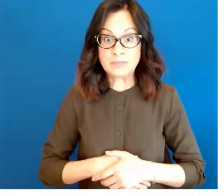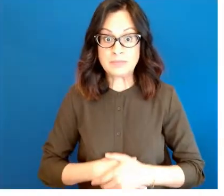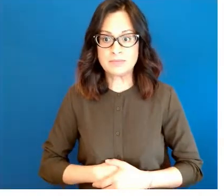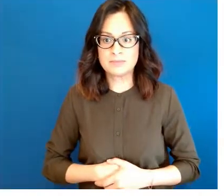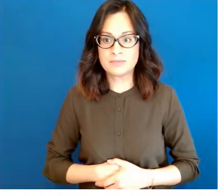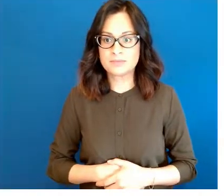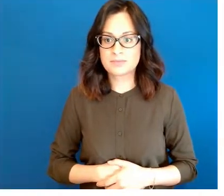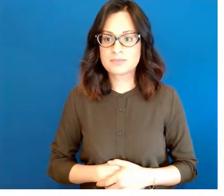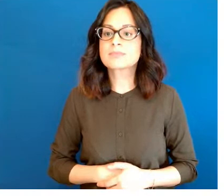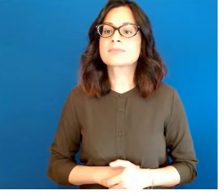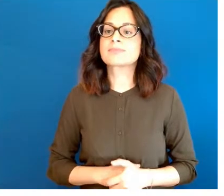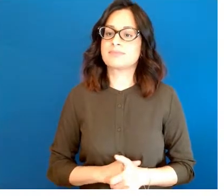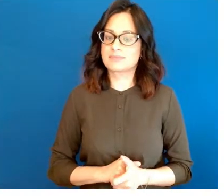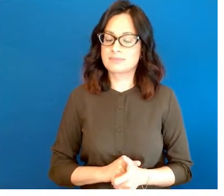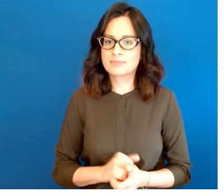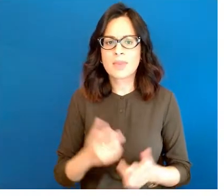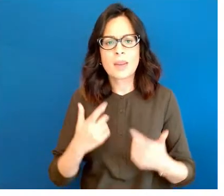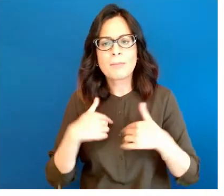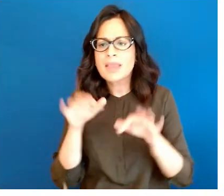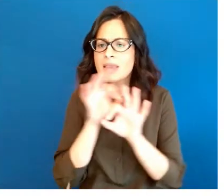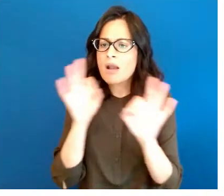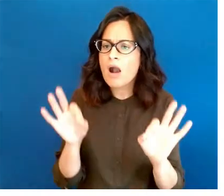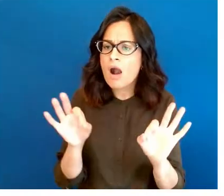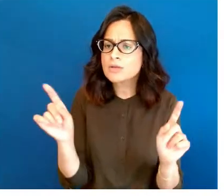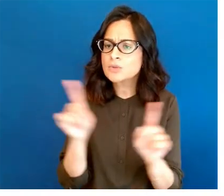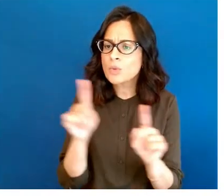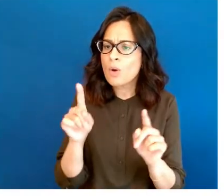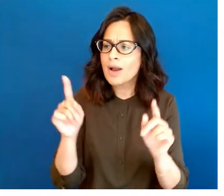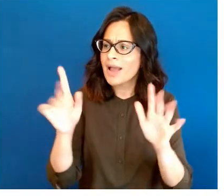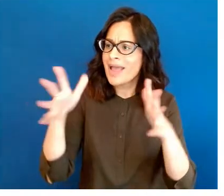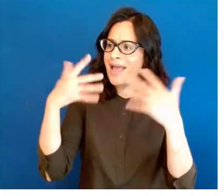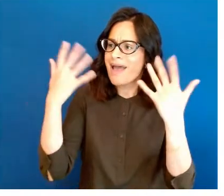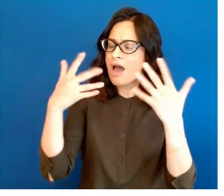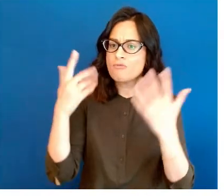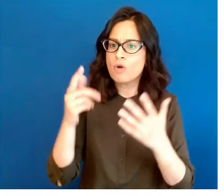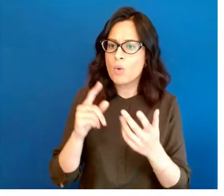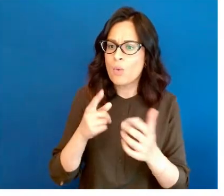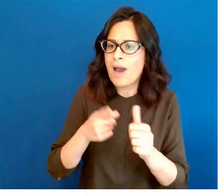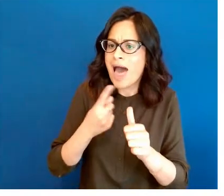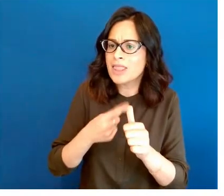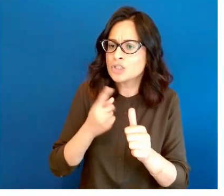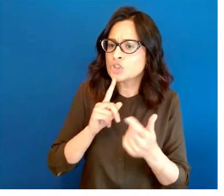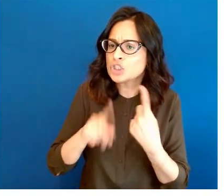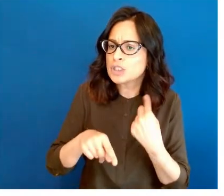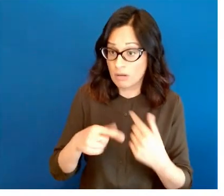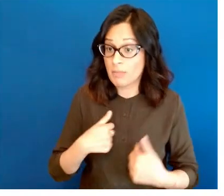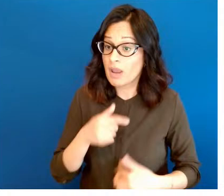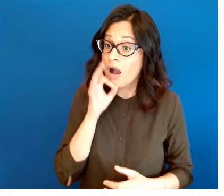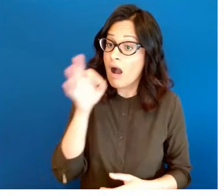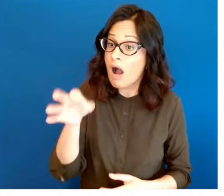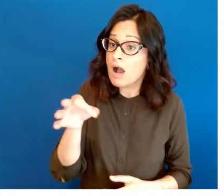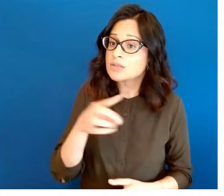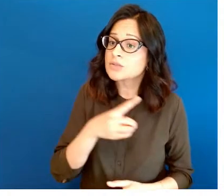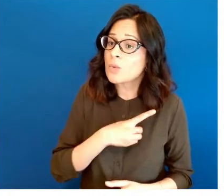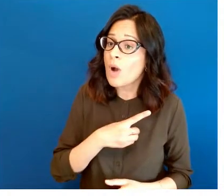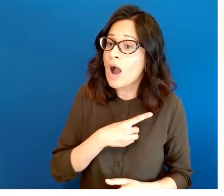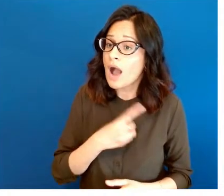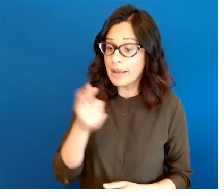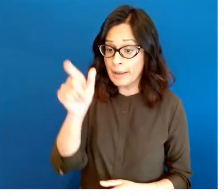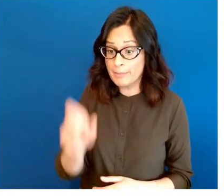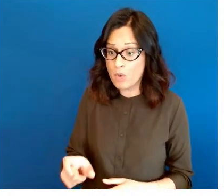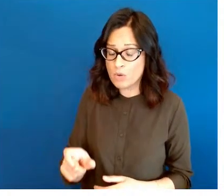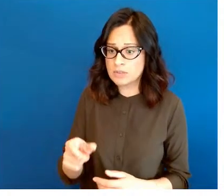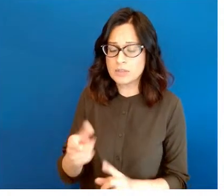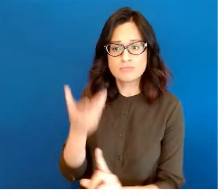do I then ever ask about aeroallergy? Well, I do. I do if the individual is presenting